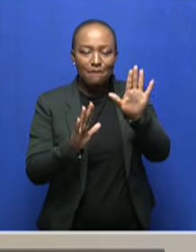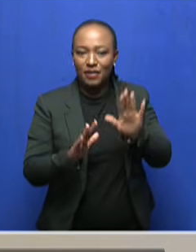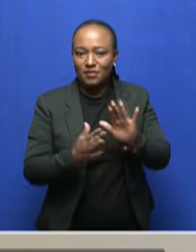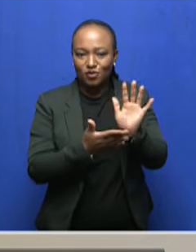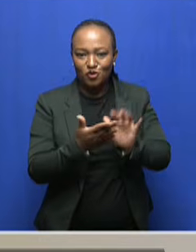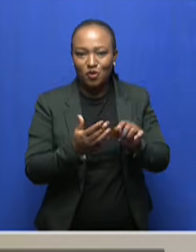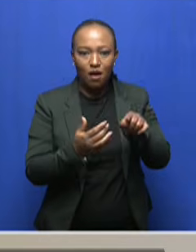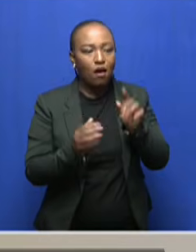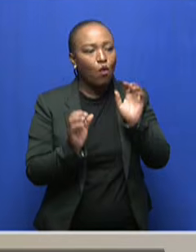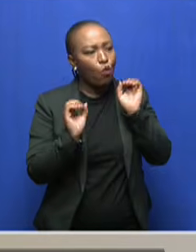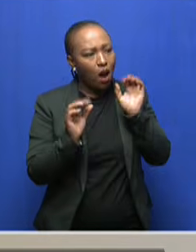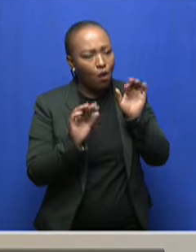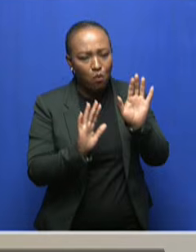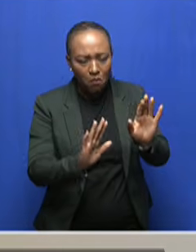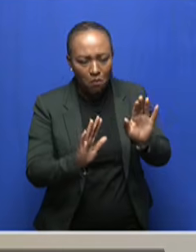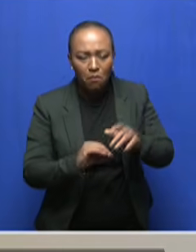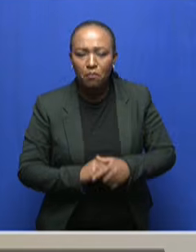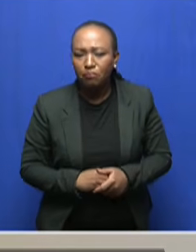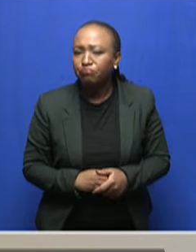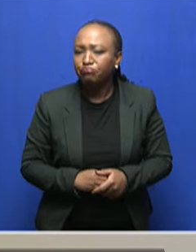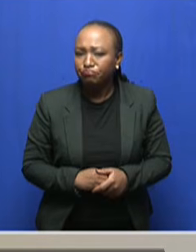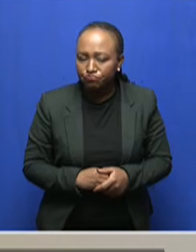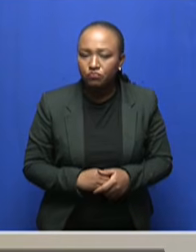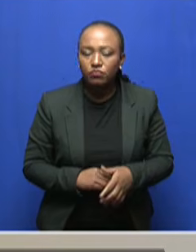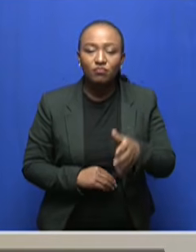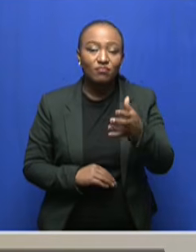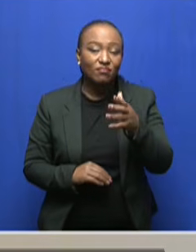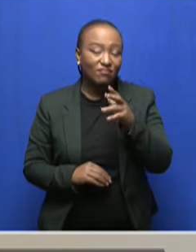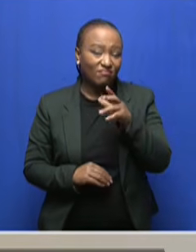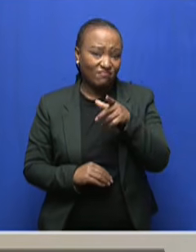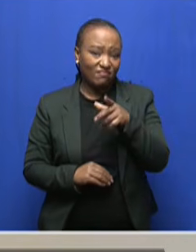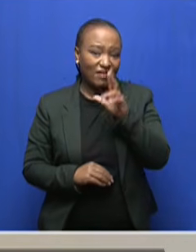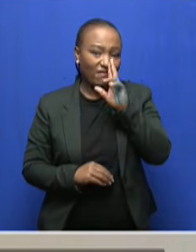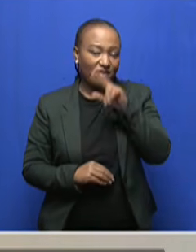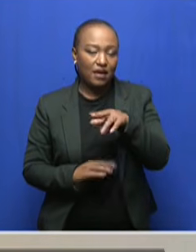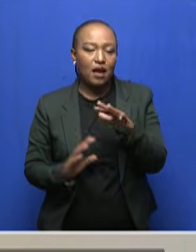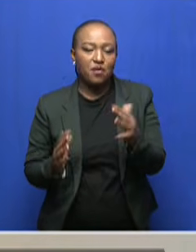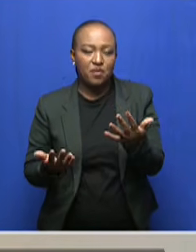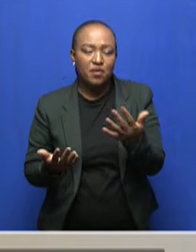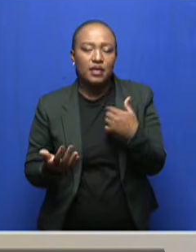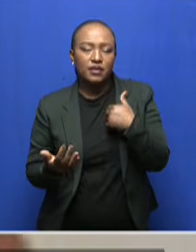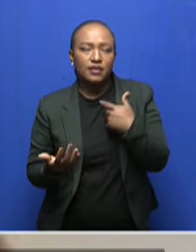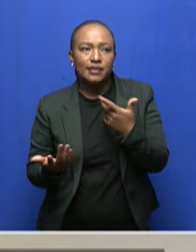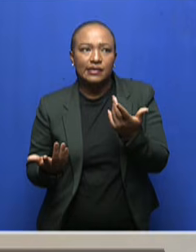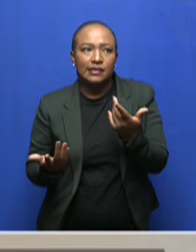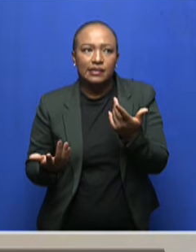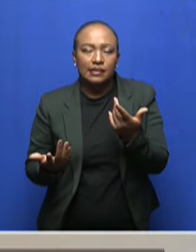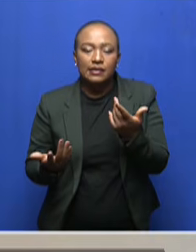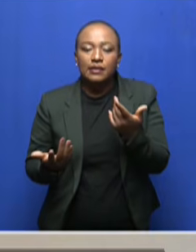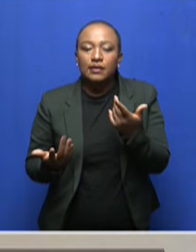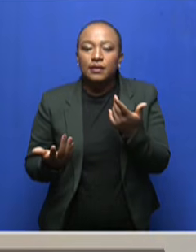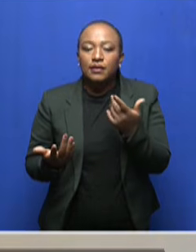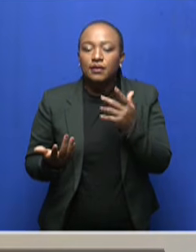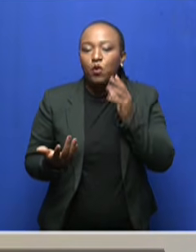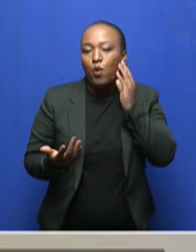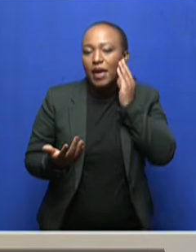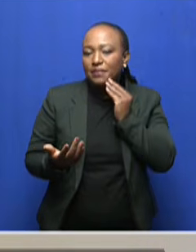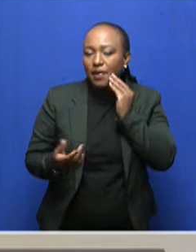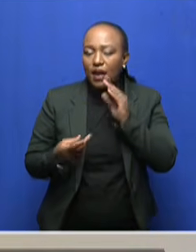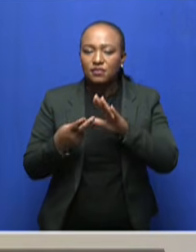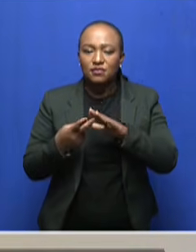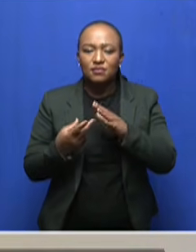Like, actually, wow. And it's so funny how sometimes we look at experiences, we look at things